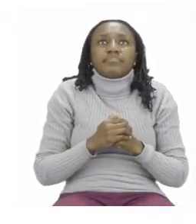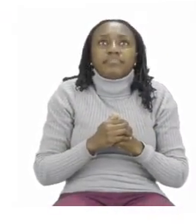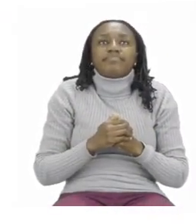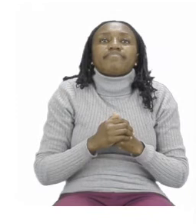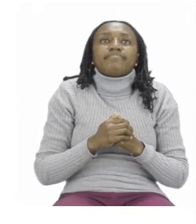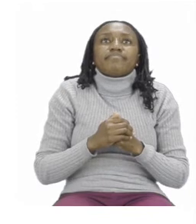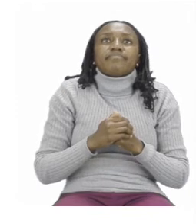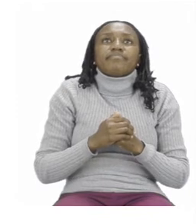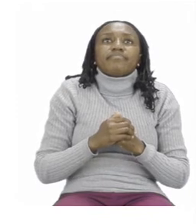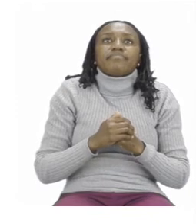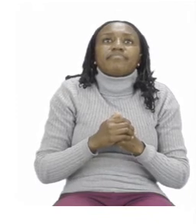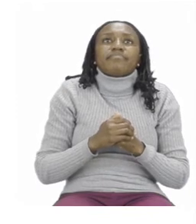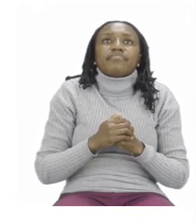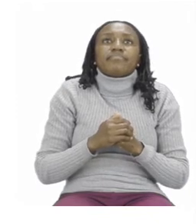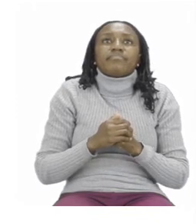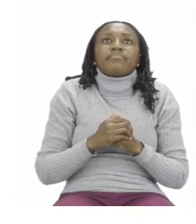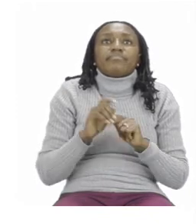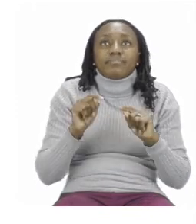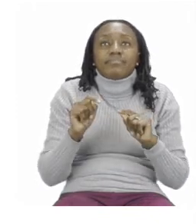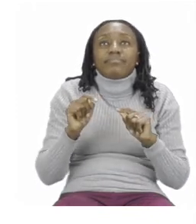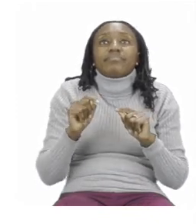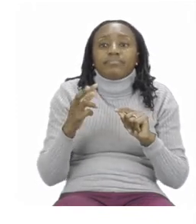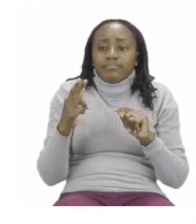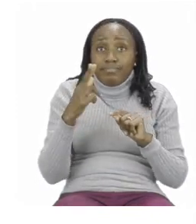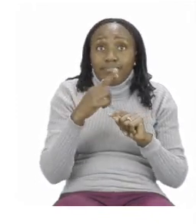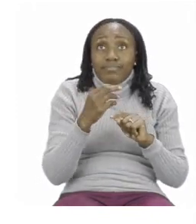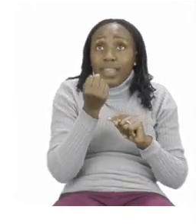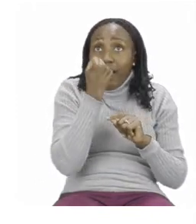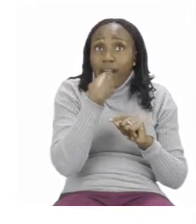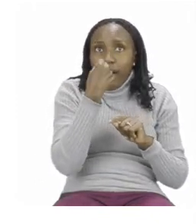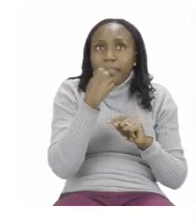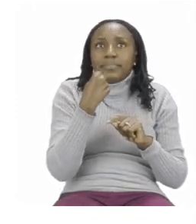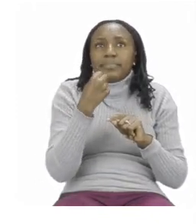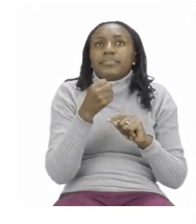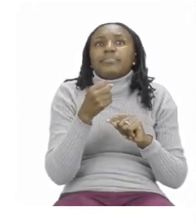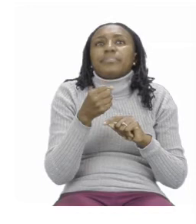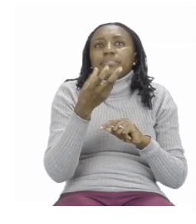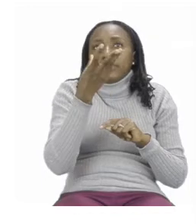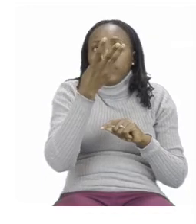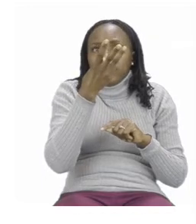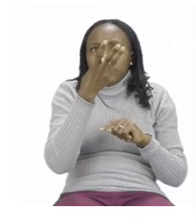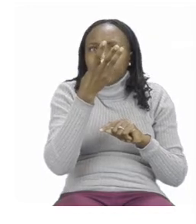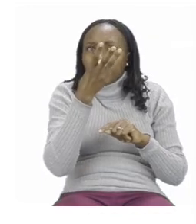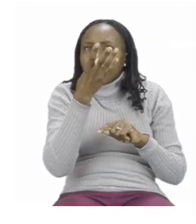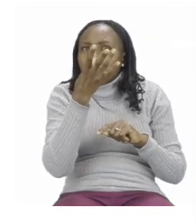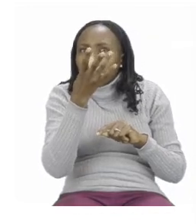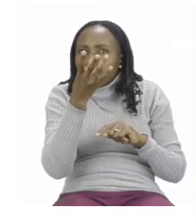prepositions. It's going to be our job to cut up the apples and place them in the correct